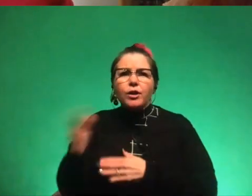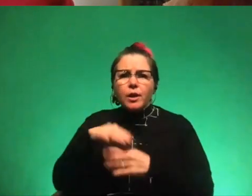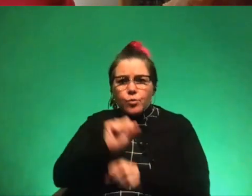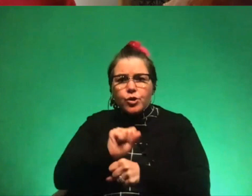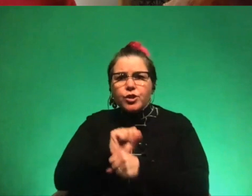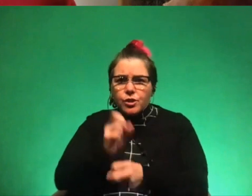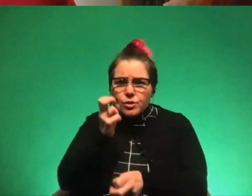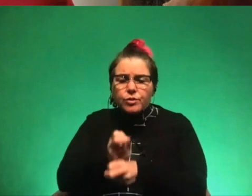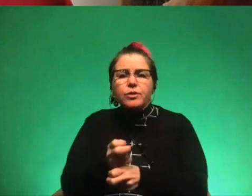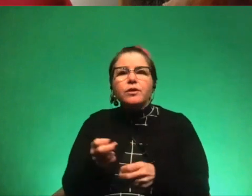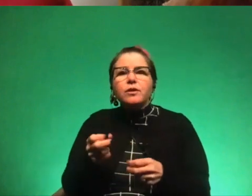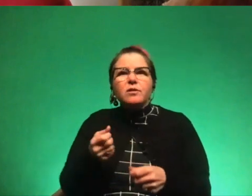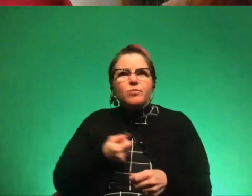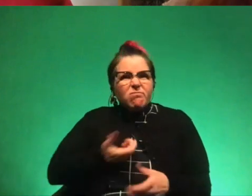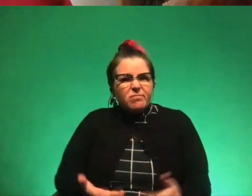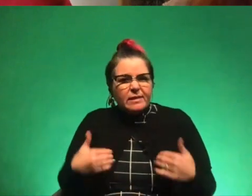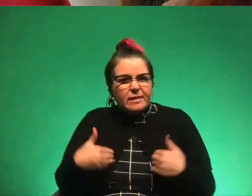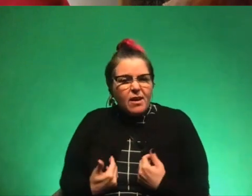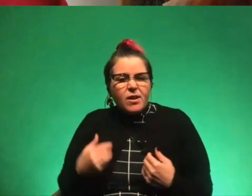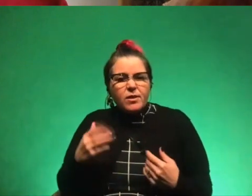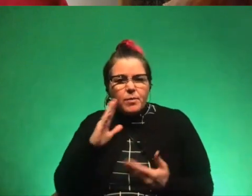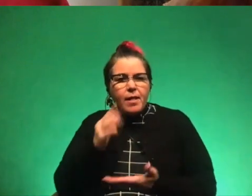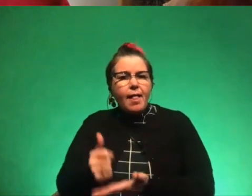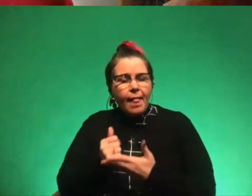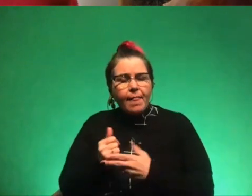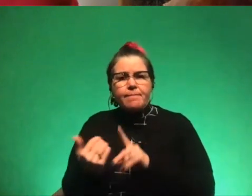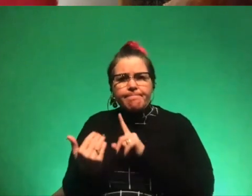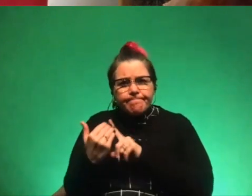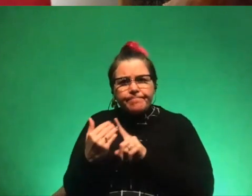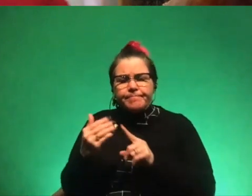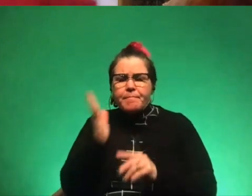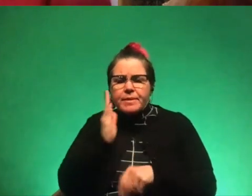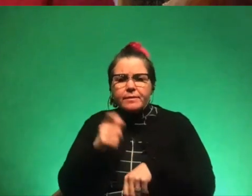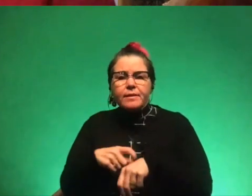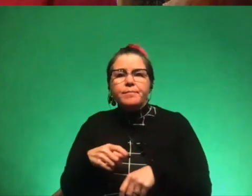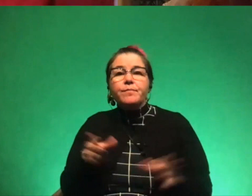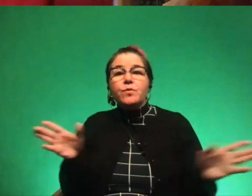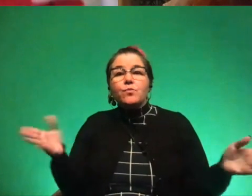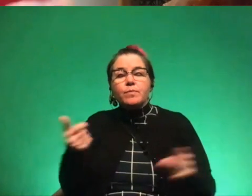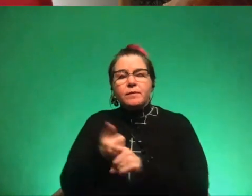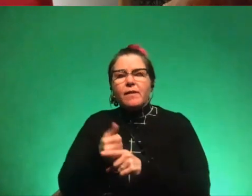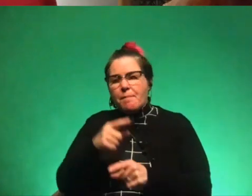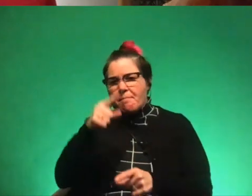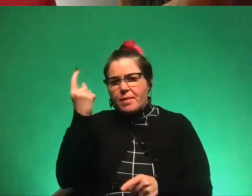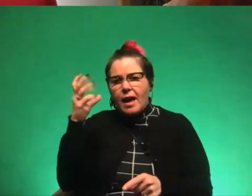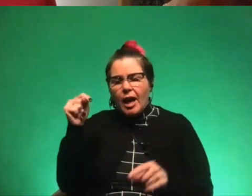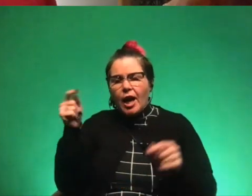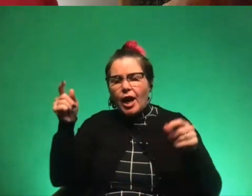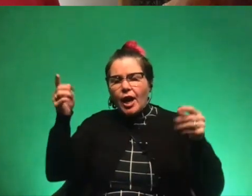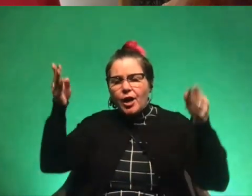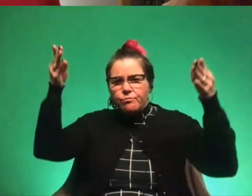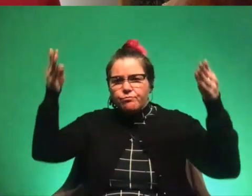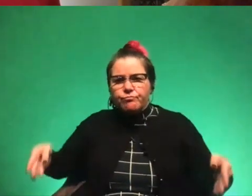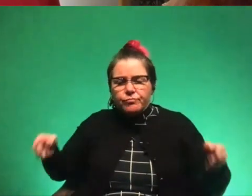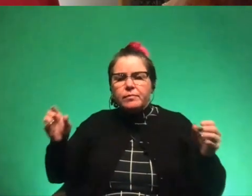working hard. Like you kind of get tired as well. That helps kind of prompt you to go to bed. Our rooms do have like good blackout curtains so you can make it